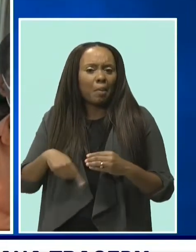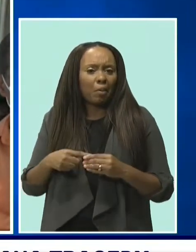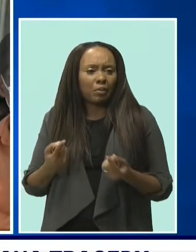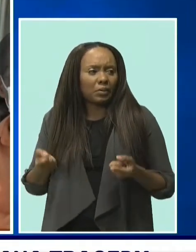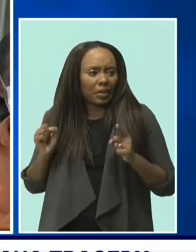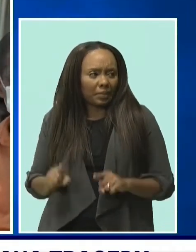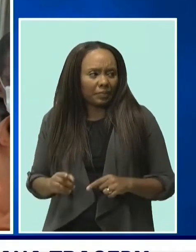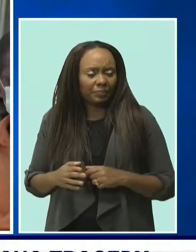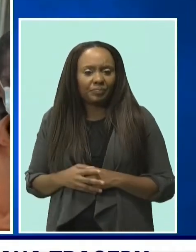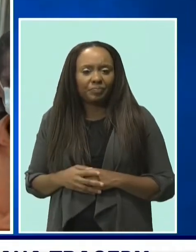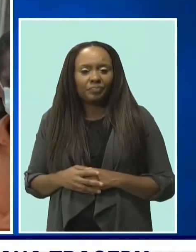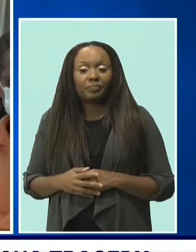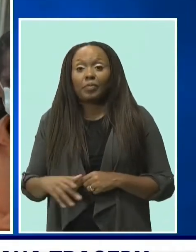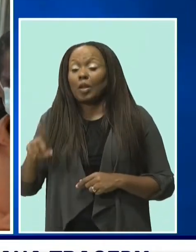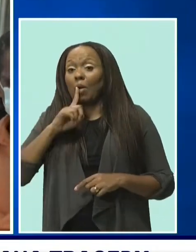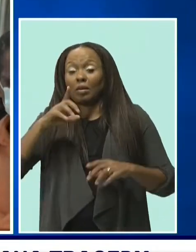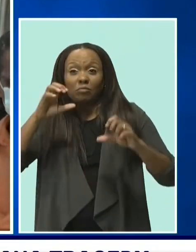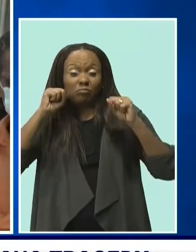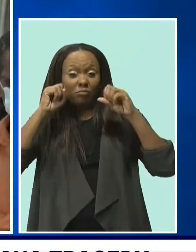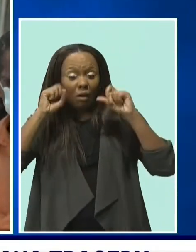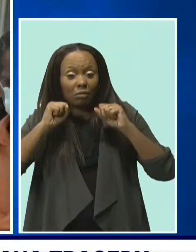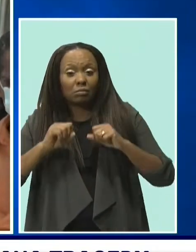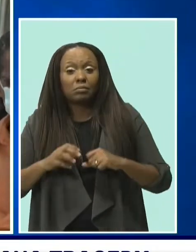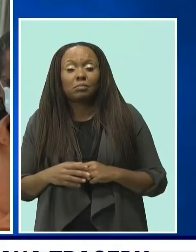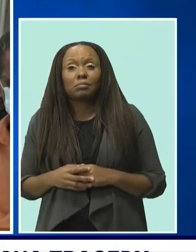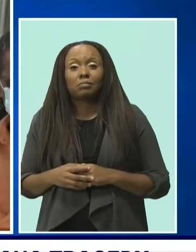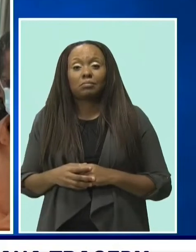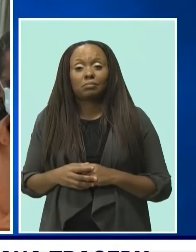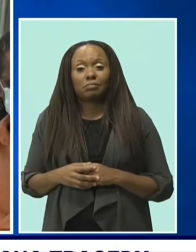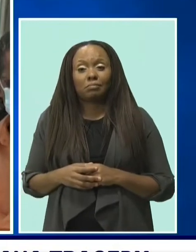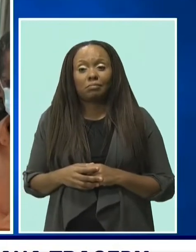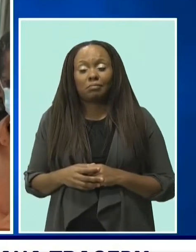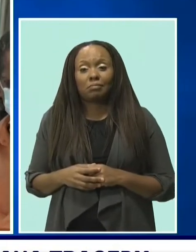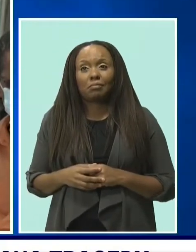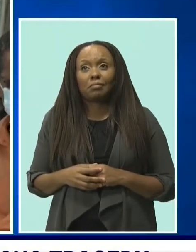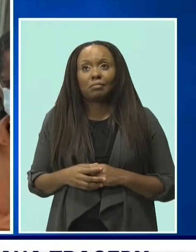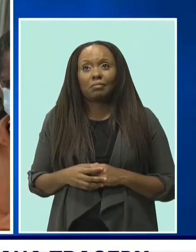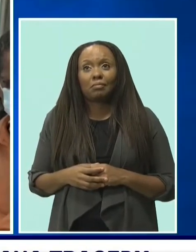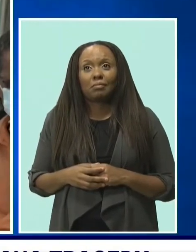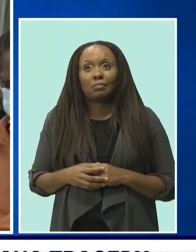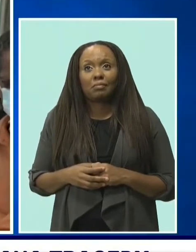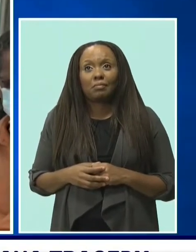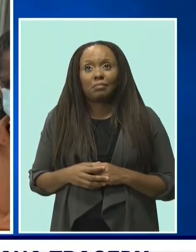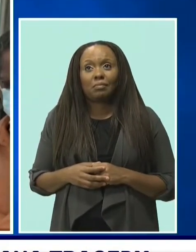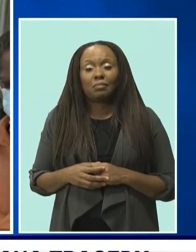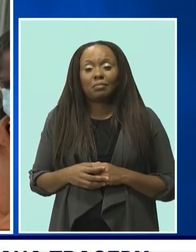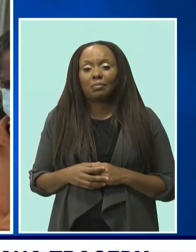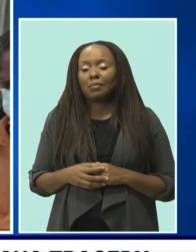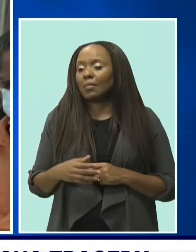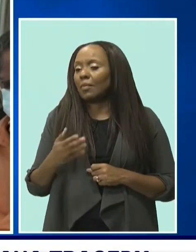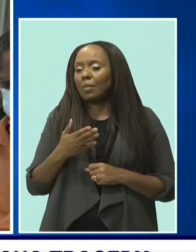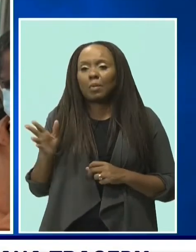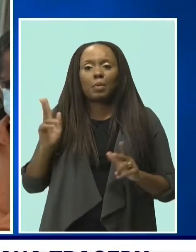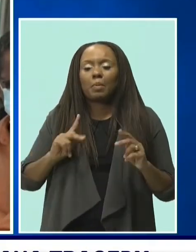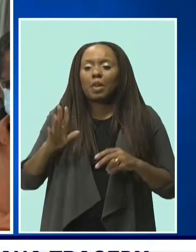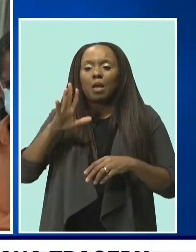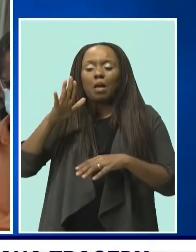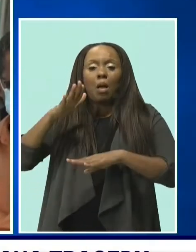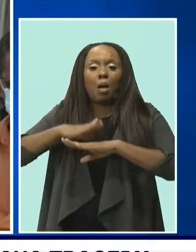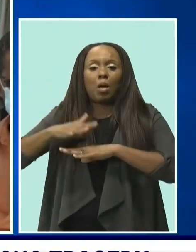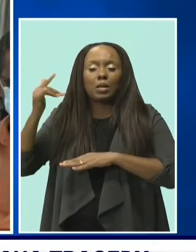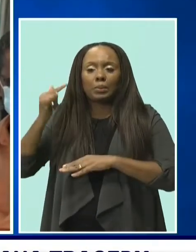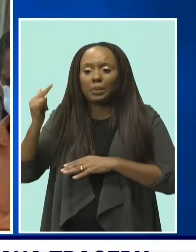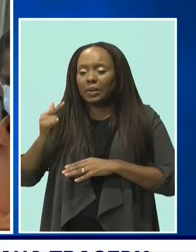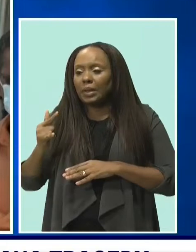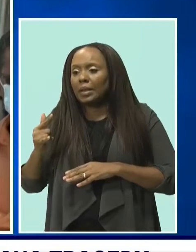It is startling to learn that those flying that day were mostly young people in the prime of their lives, and that they were